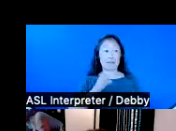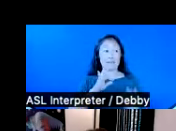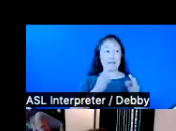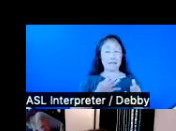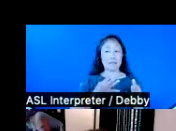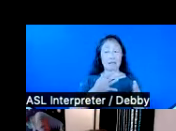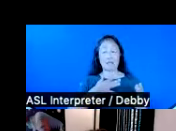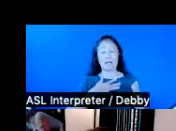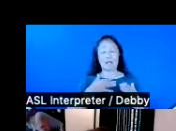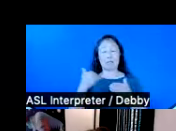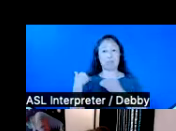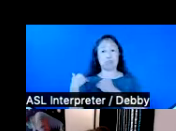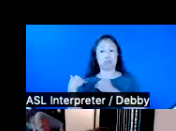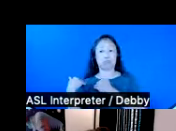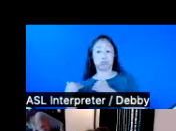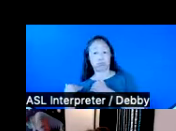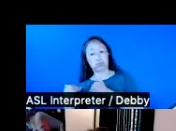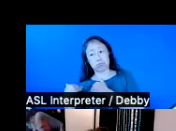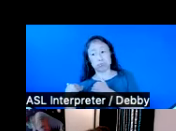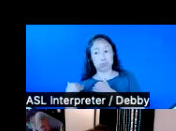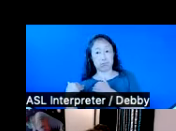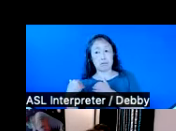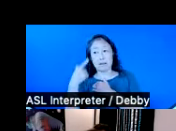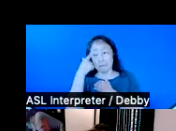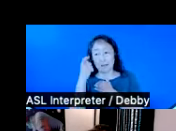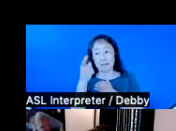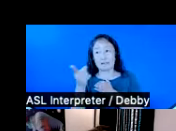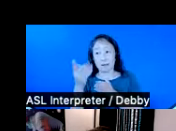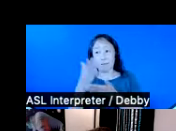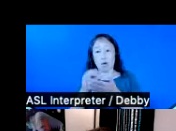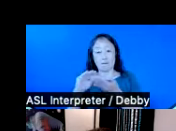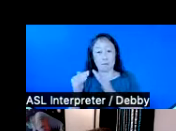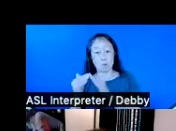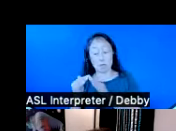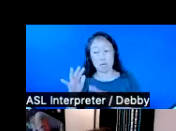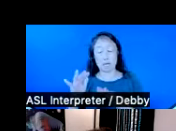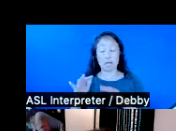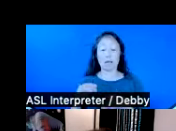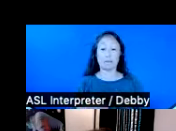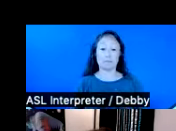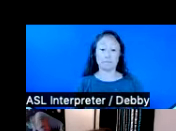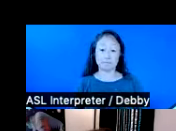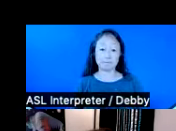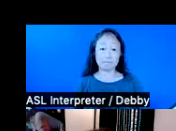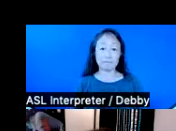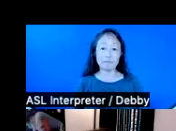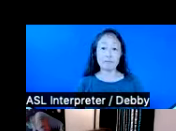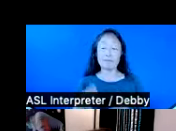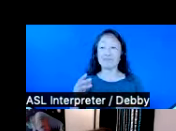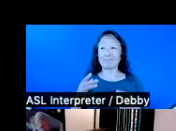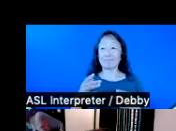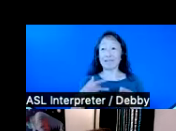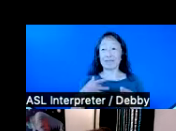the load of all of it, including the things that are projected out, including shame